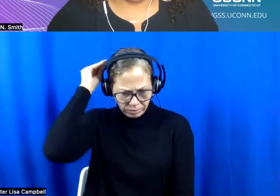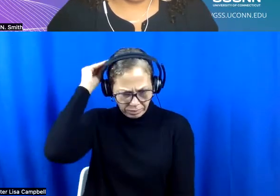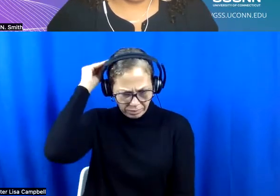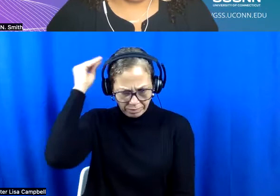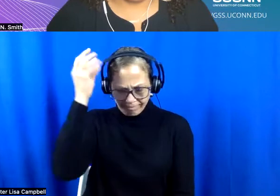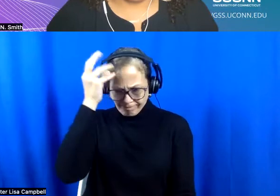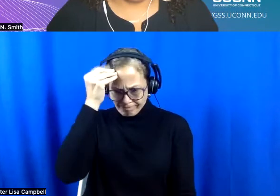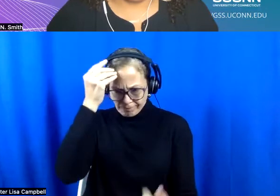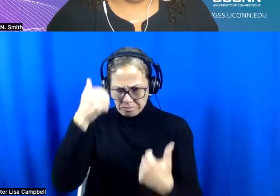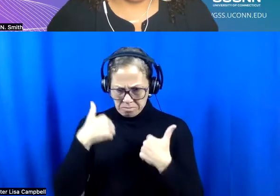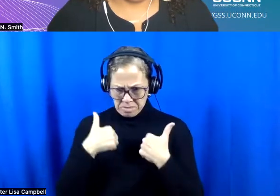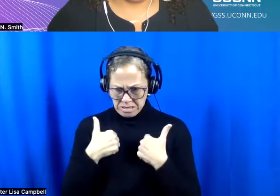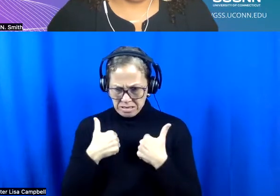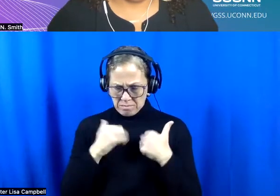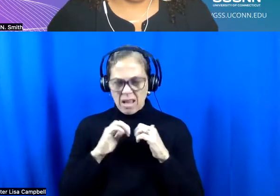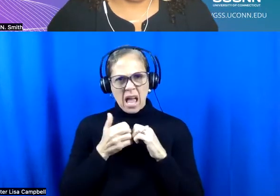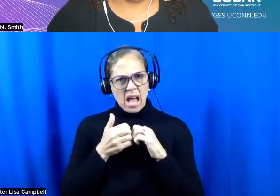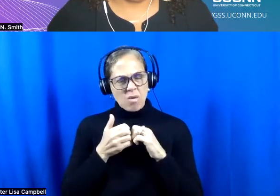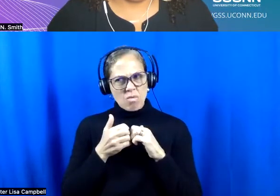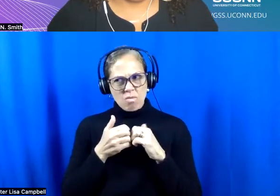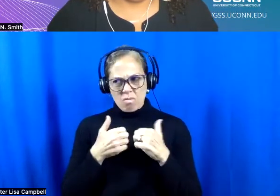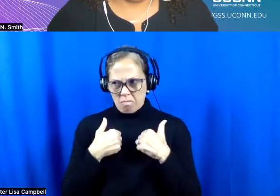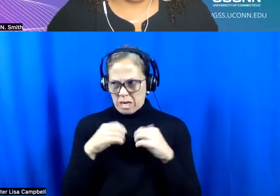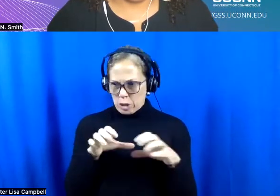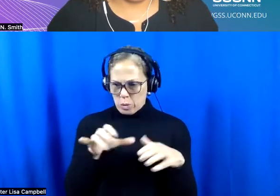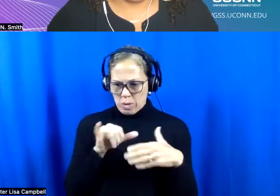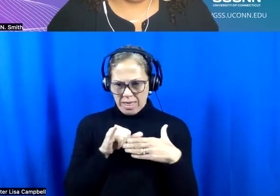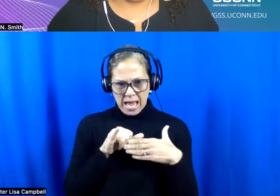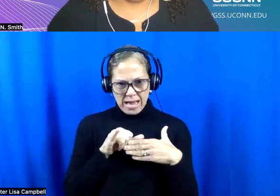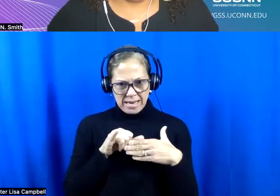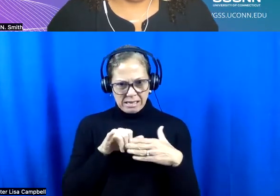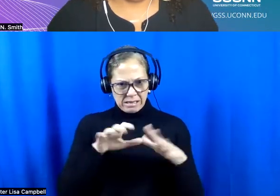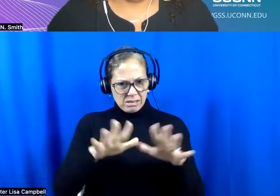how do I like do that, right? And make space and center healing.